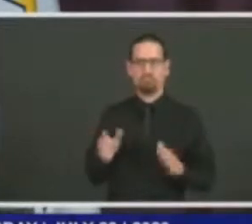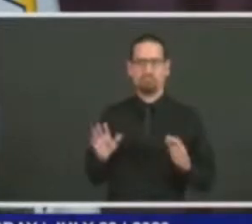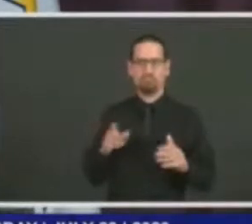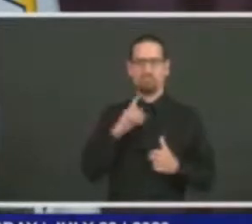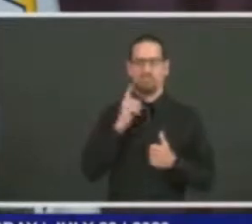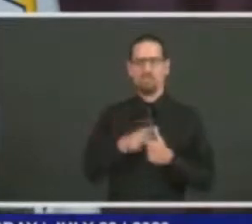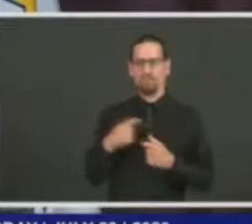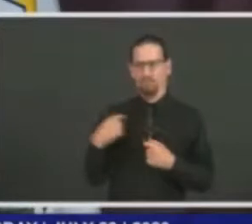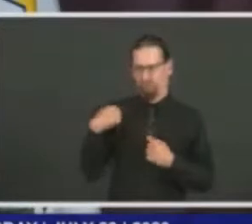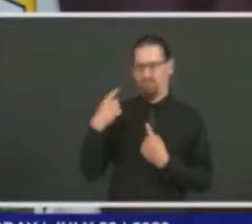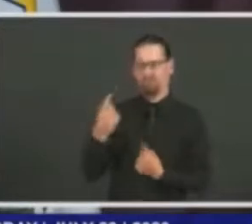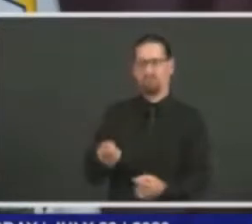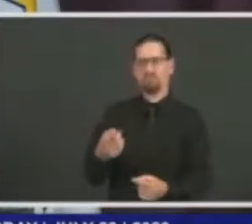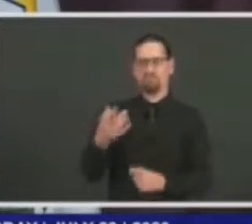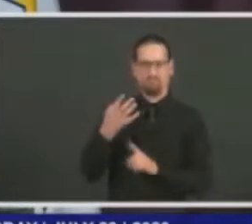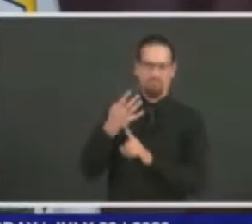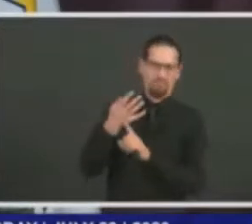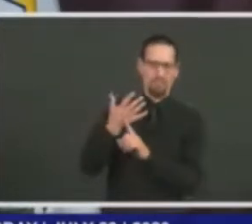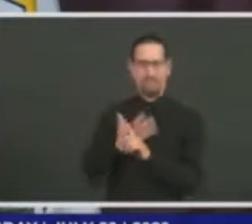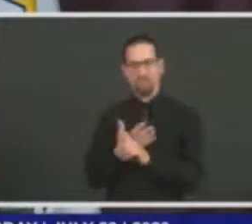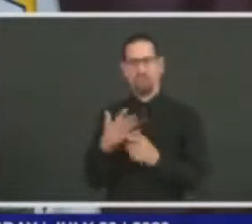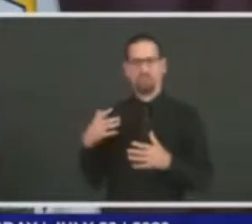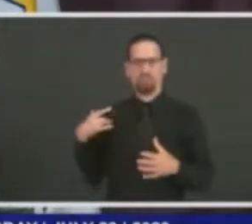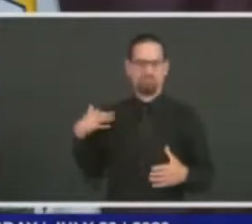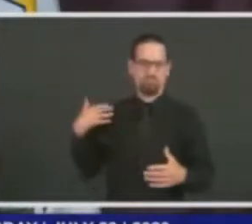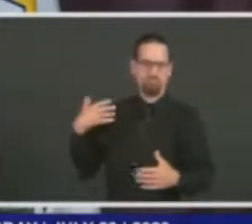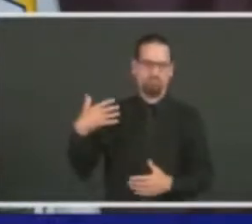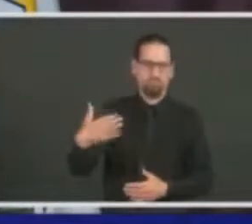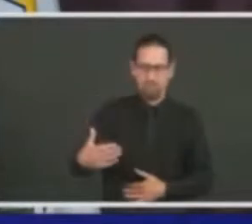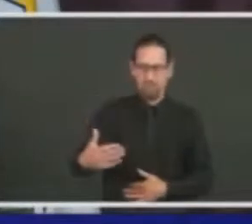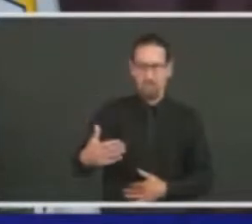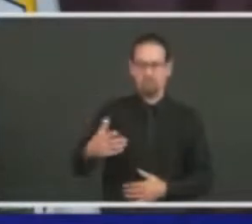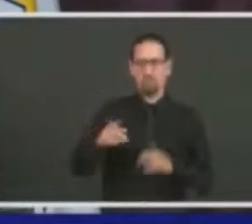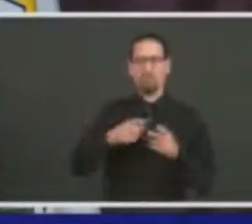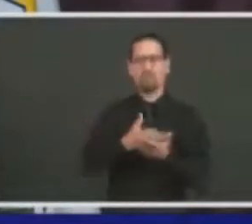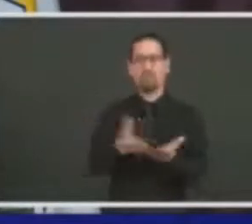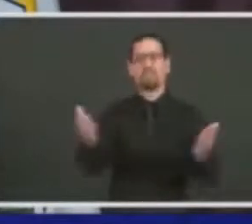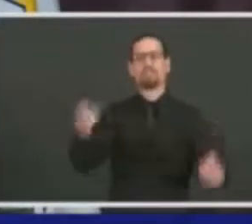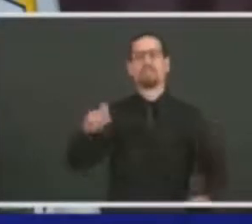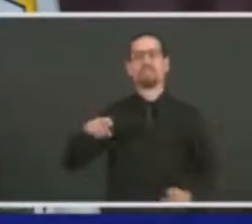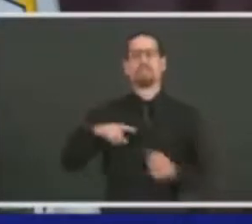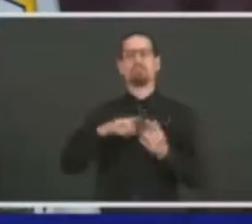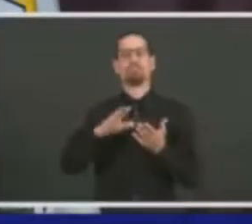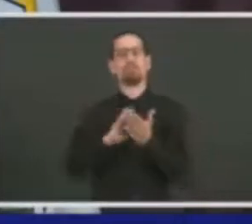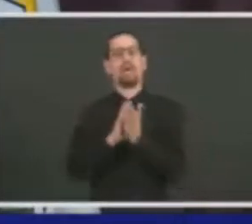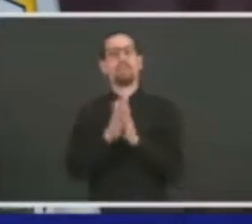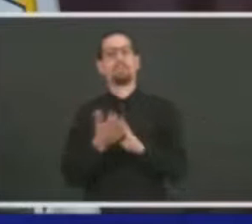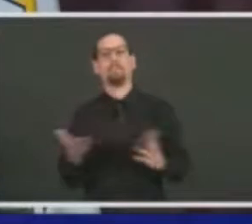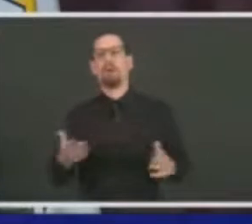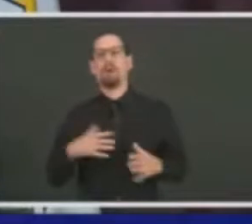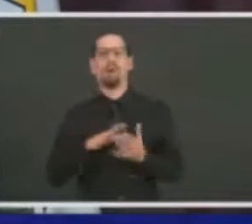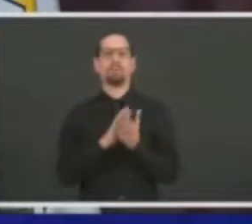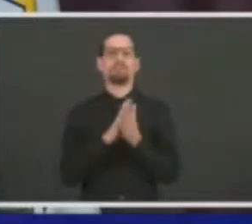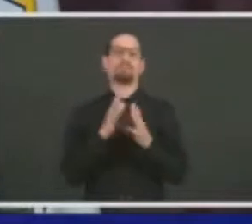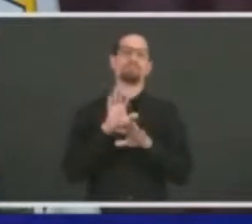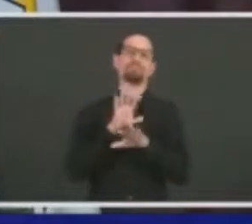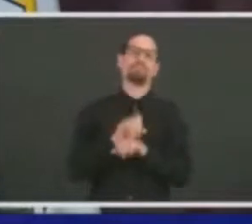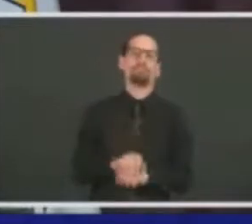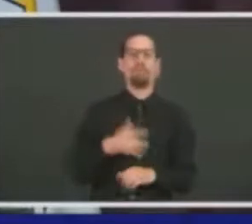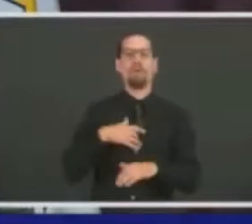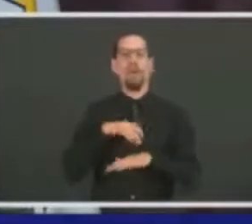4 months. You need to folks have to get comfortable with it. So we saw the same thing with childcare and summer